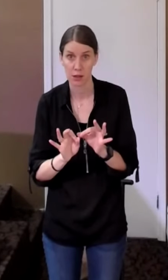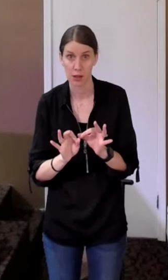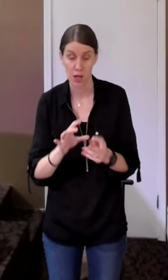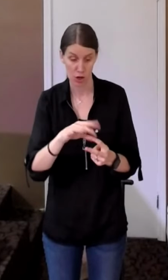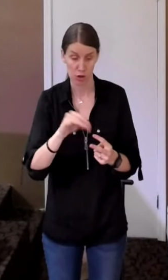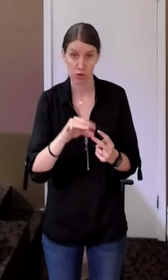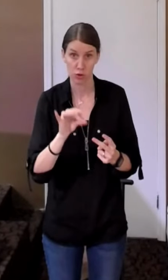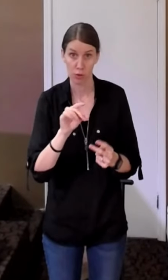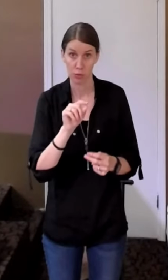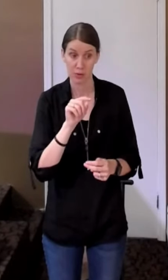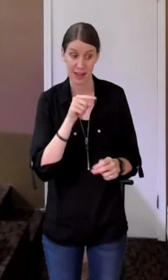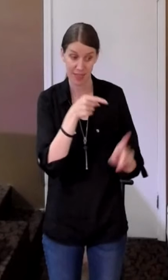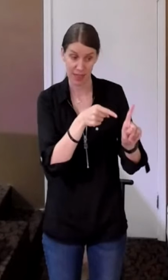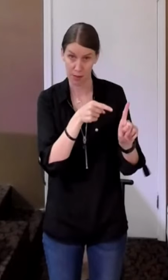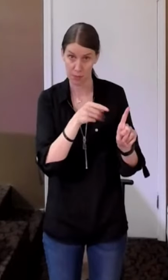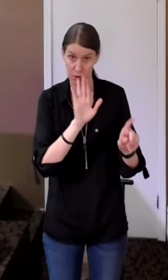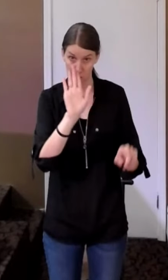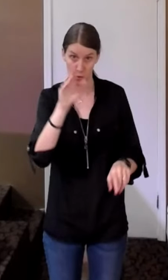and to raise you.